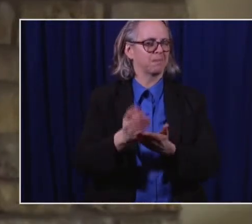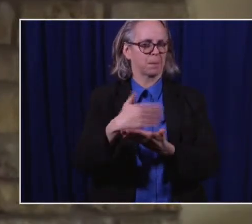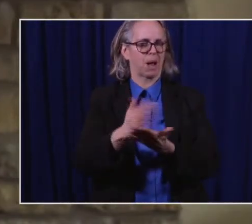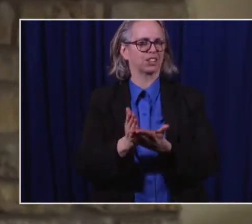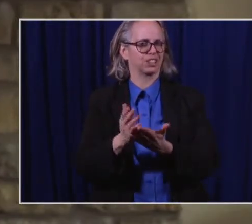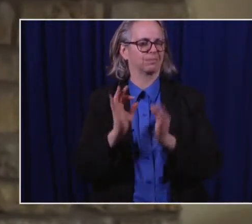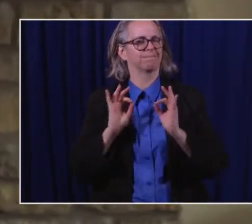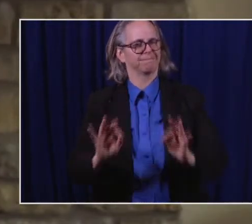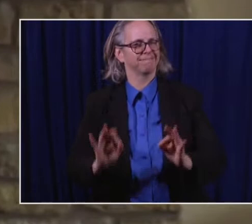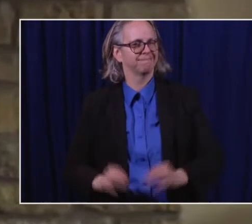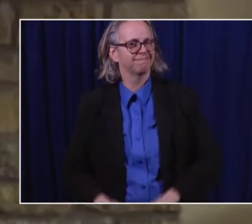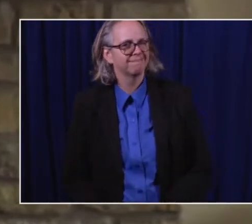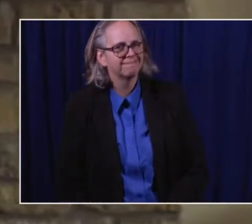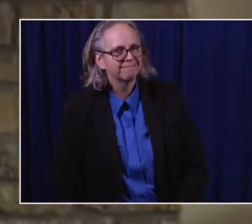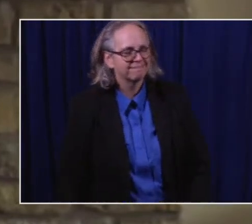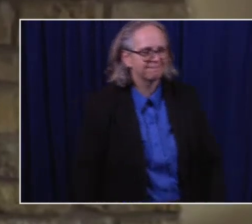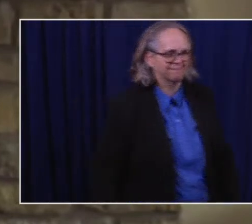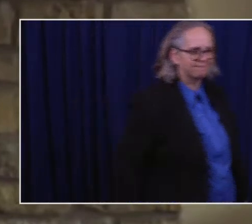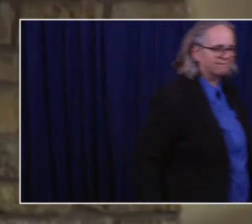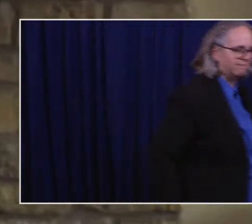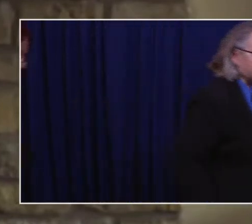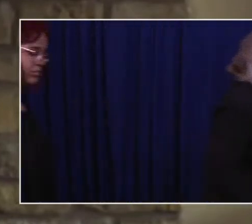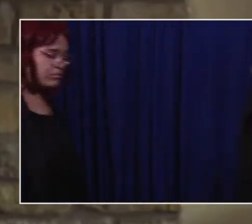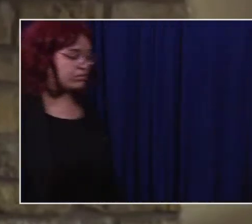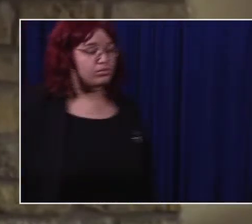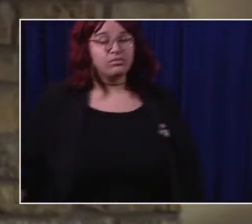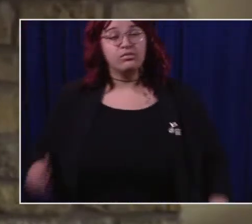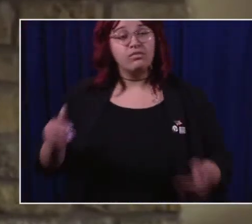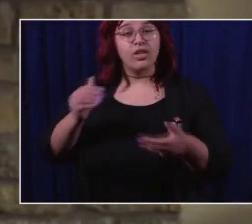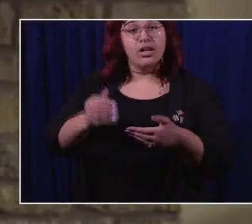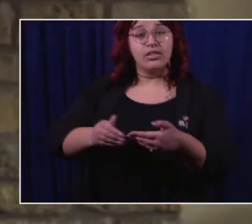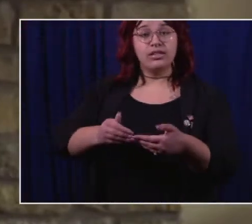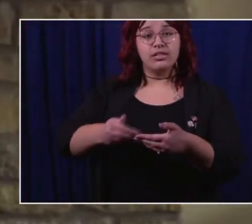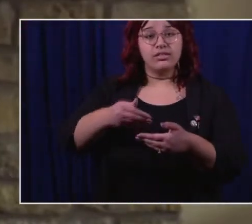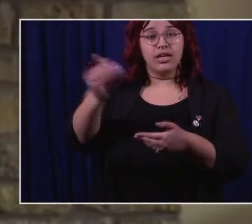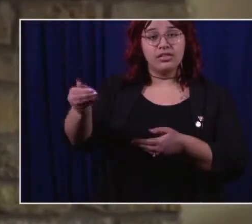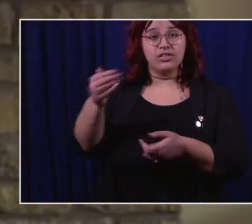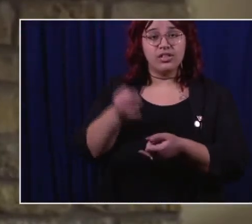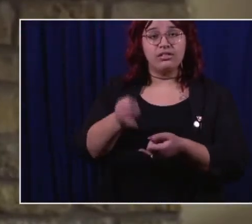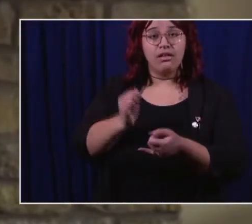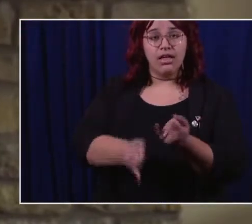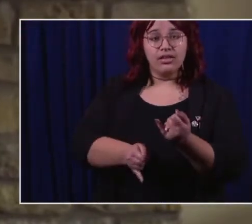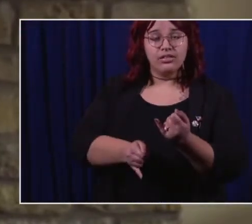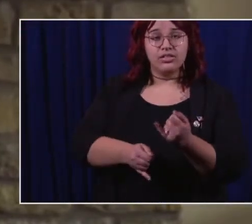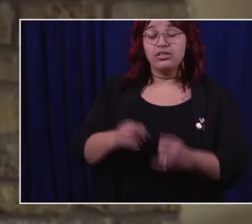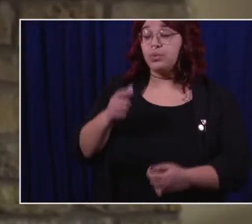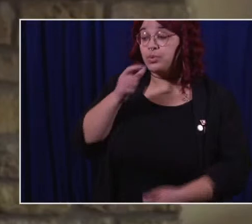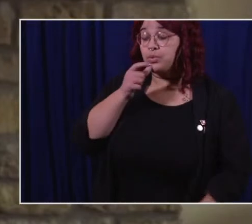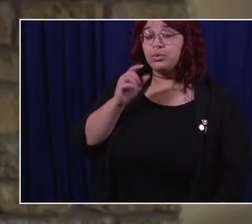next question is the last question for today, and it belongs to James Pilcher from WKRC in Cincinnati.